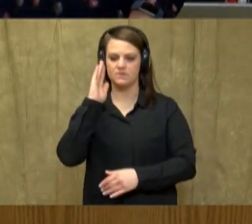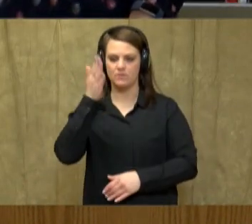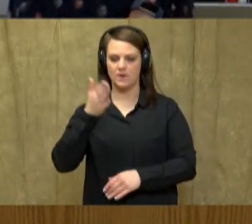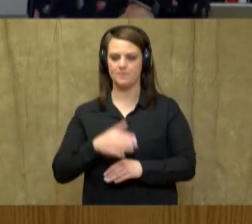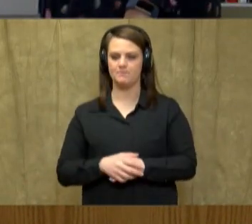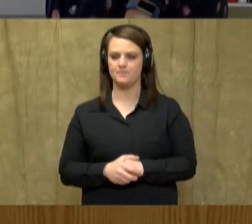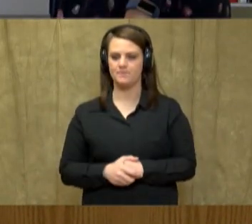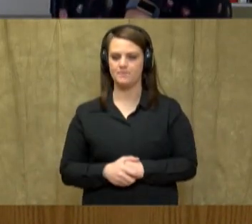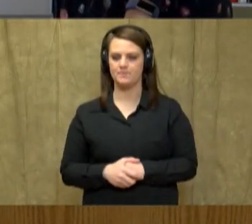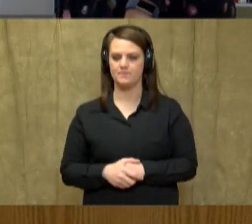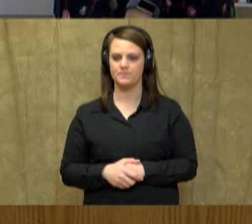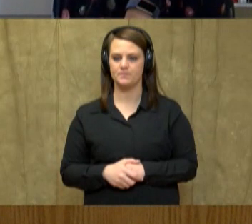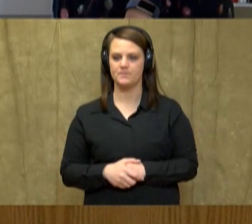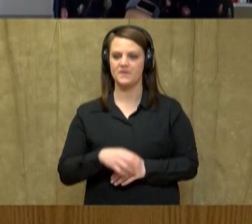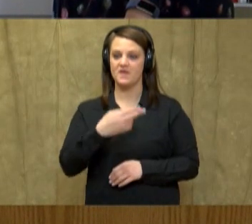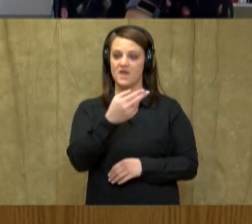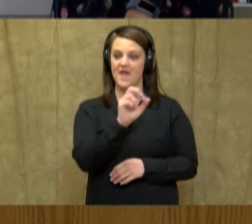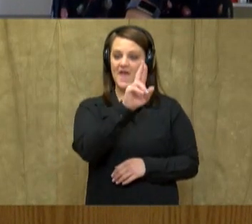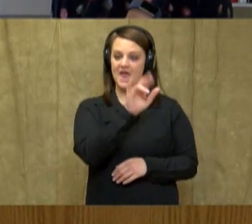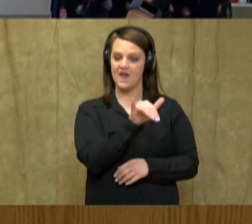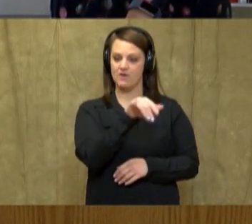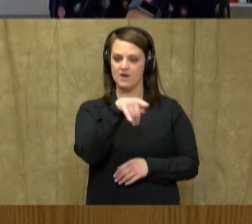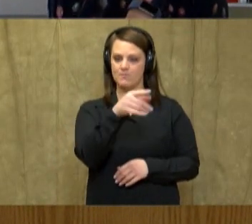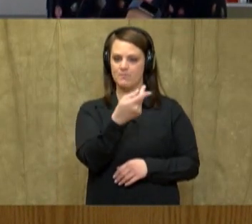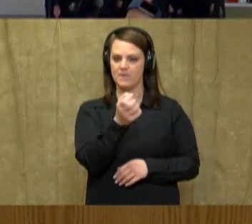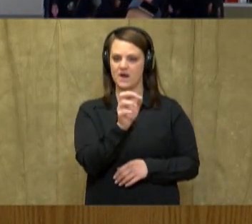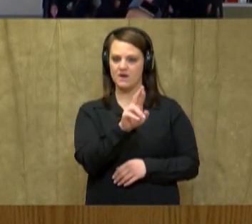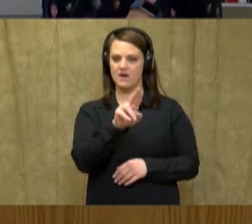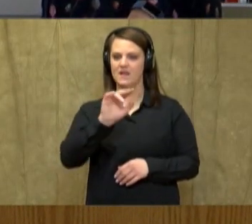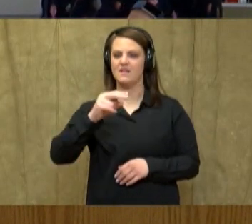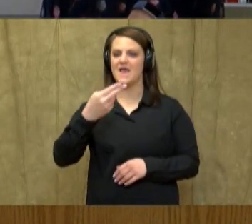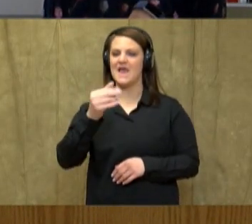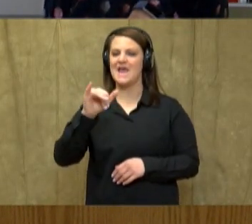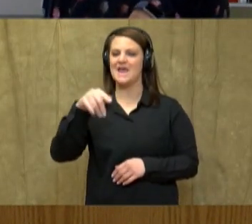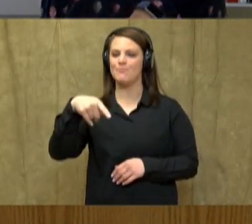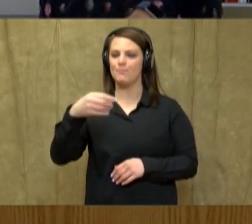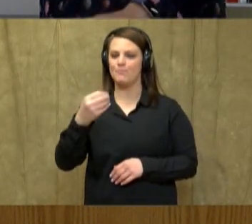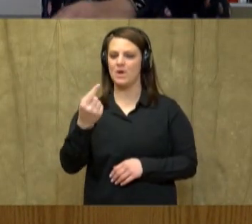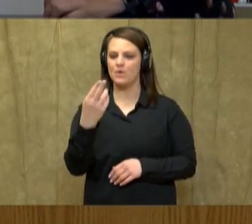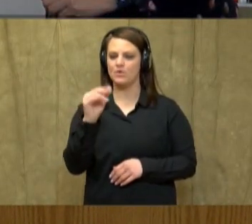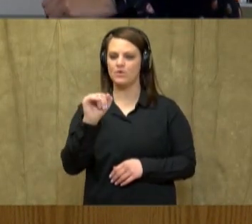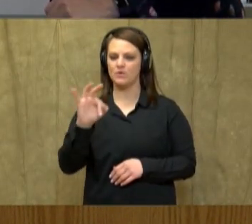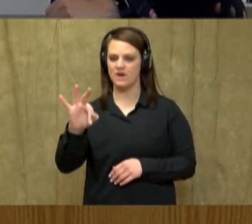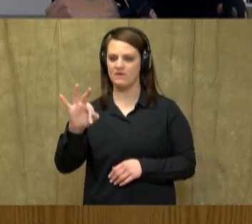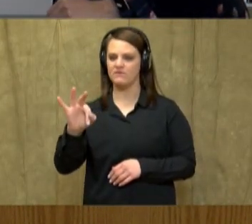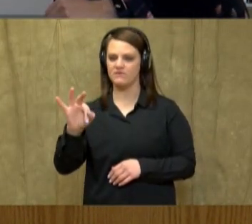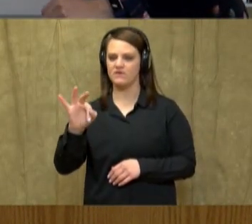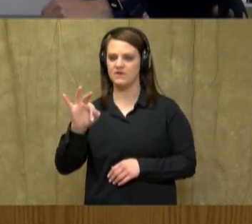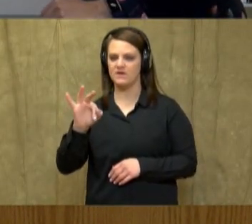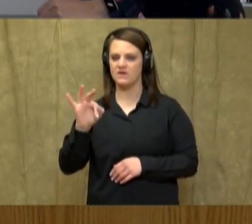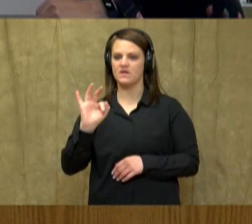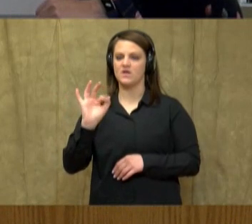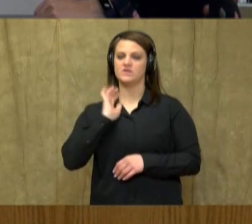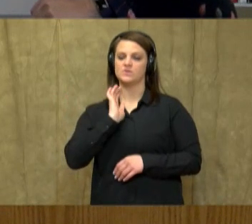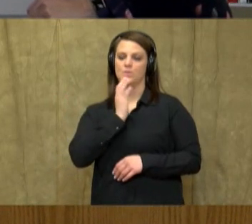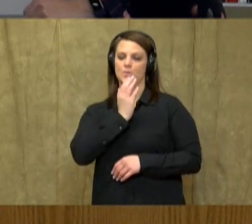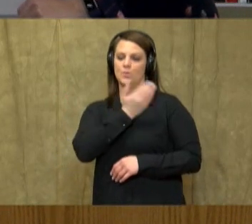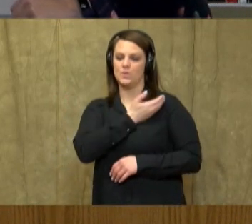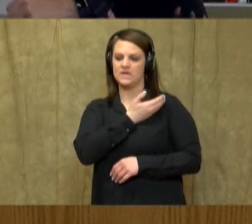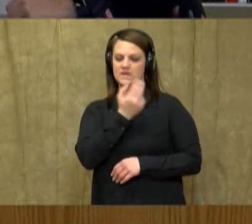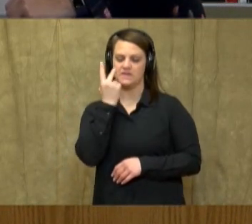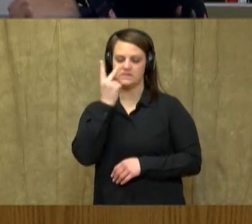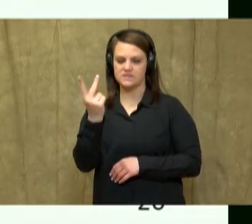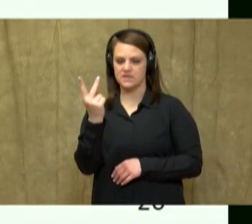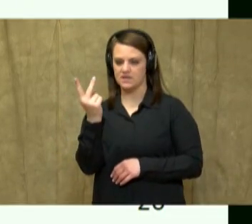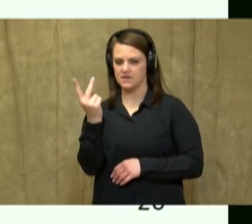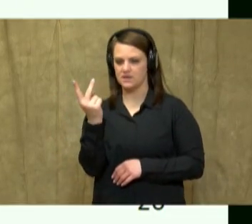Another favorite Harry Potter character is the hippogriff. Now, they're also expressed codominant. Now, in this case, if you look, it's